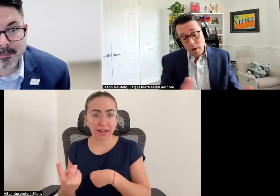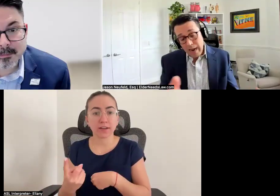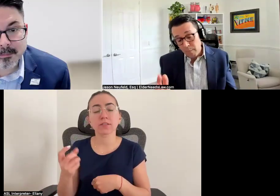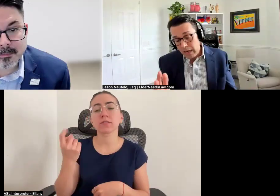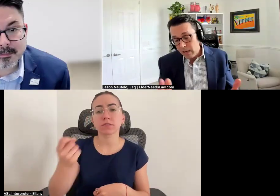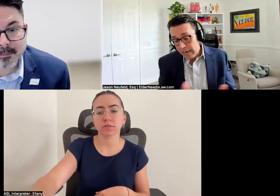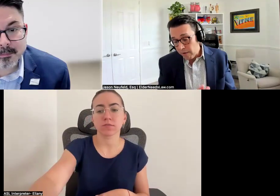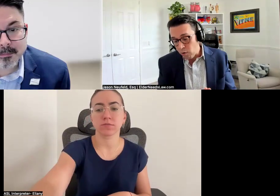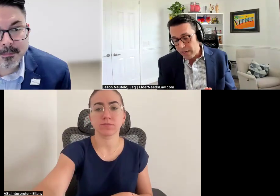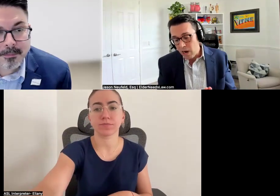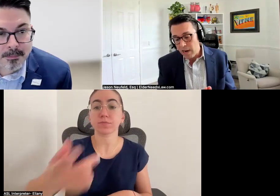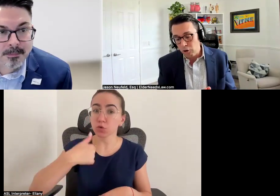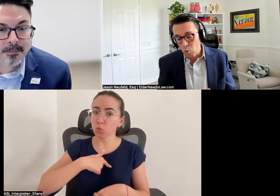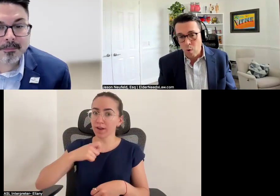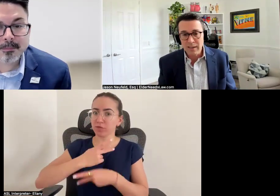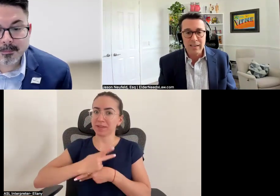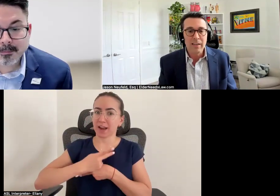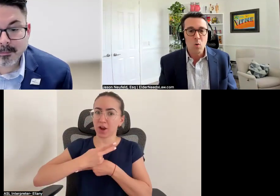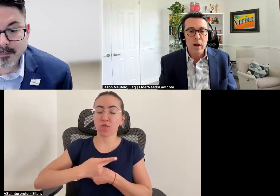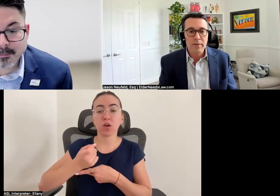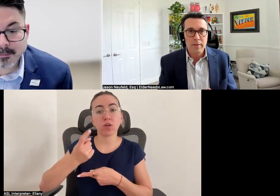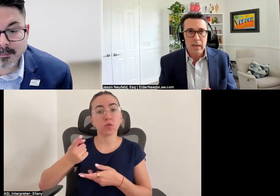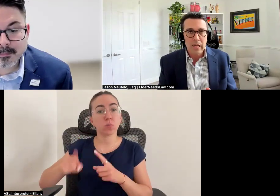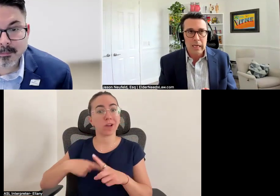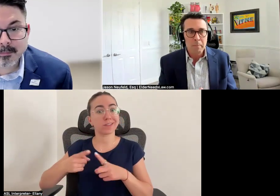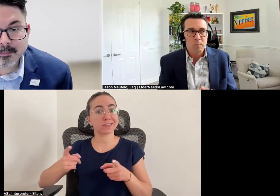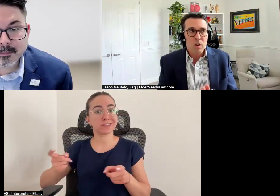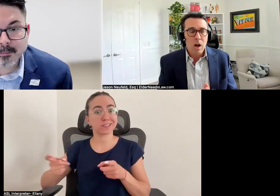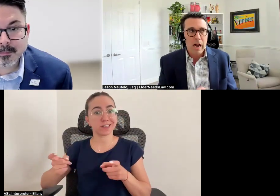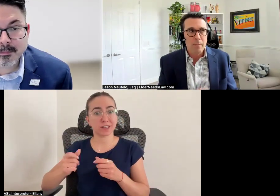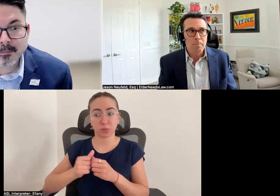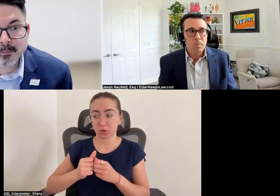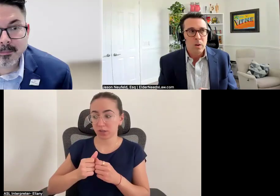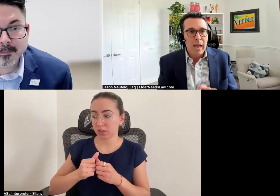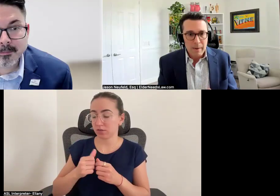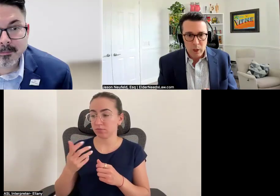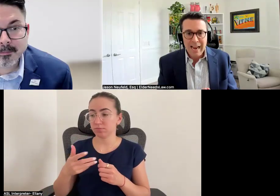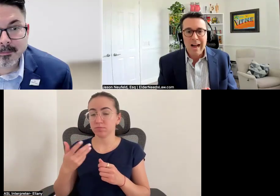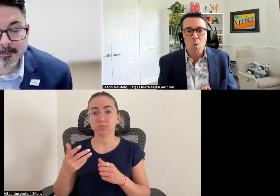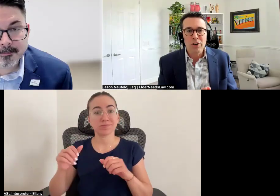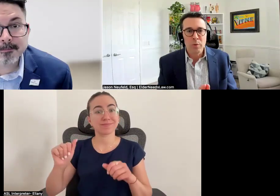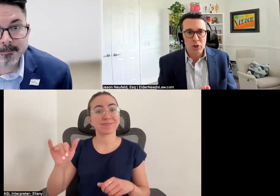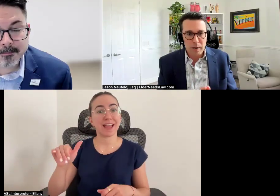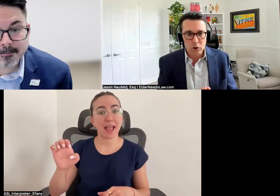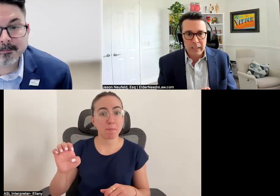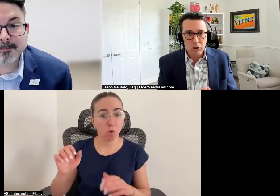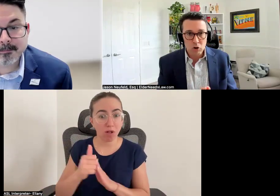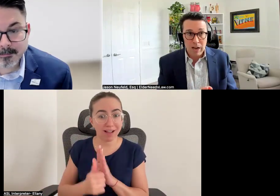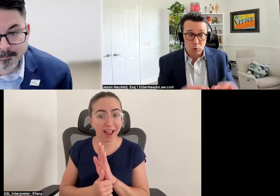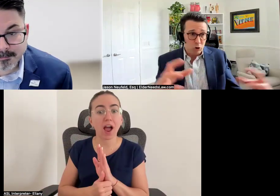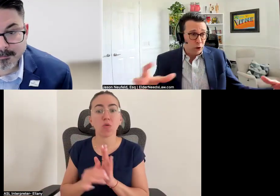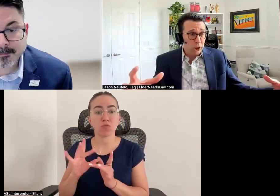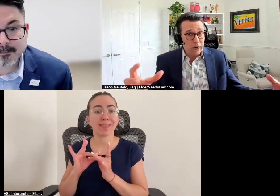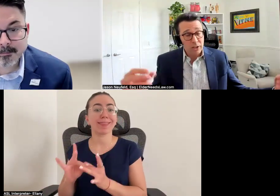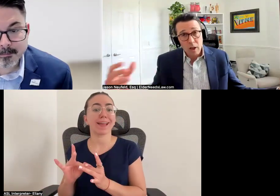So we have to be careful because when dealing with the um, able account, when dealing with the special needs